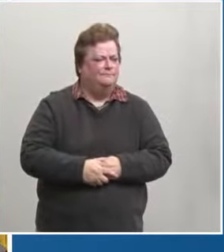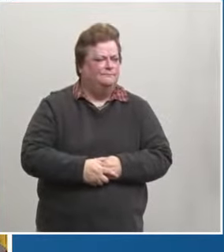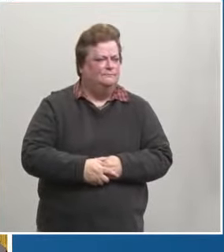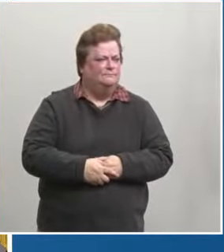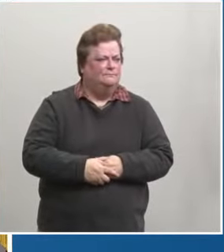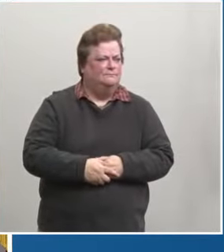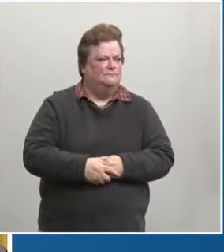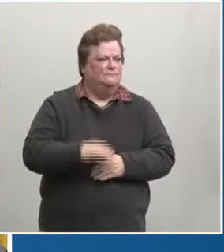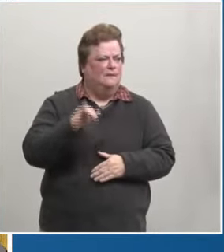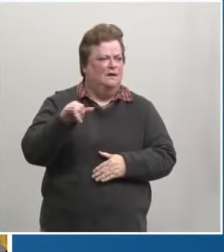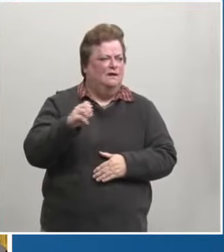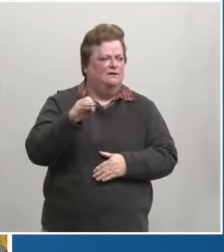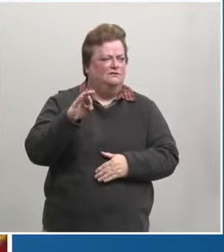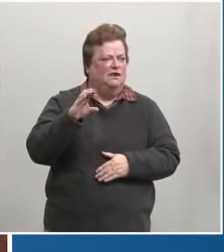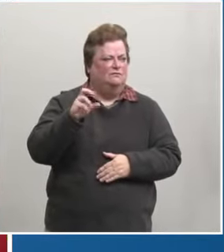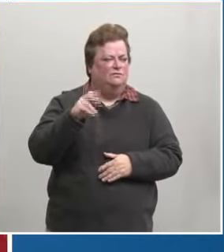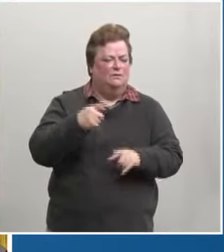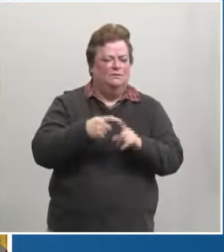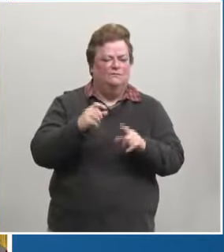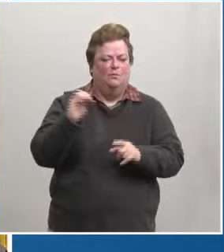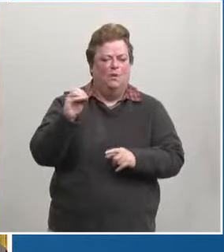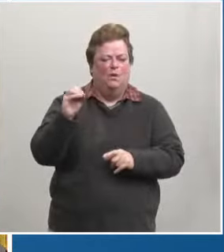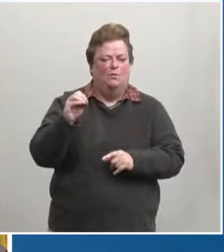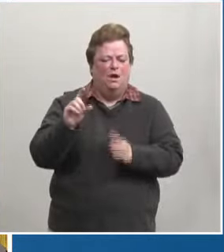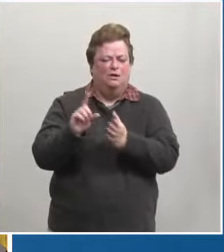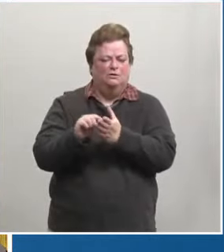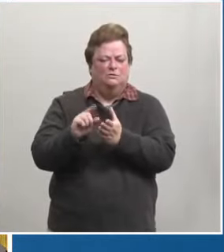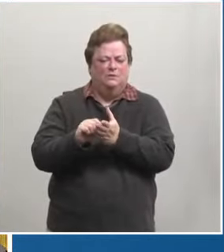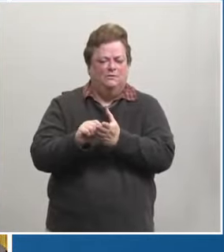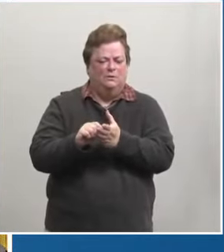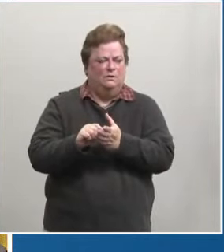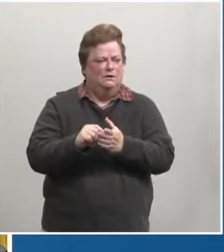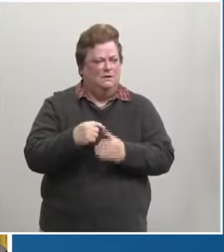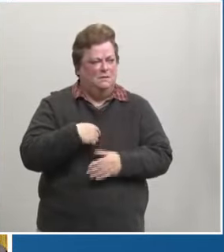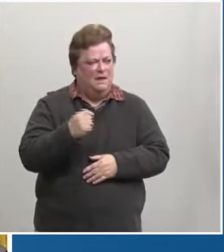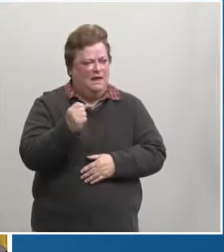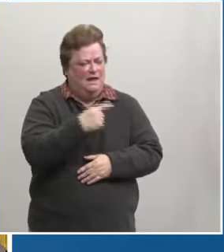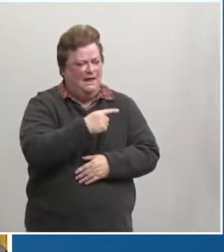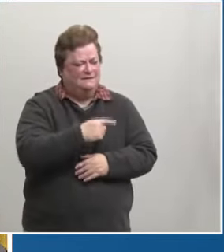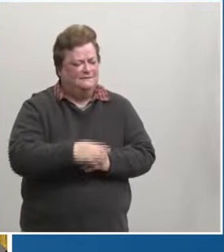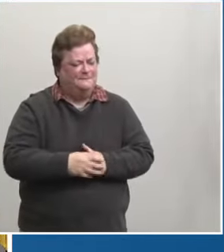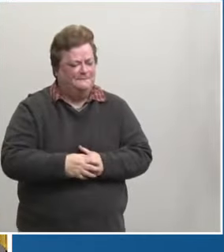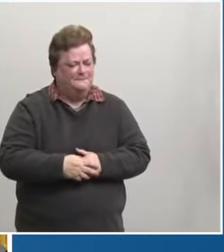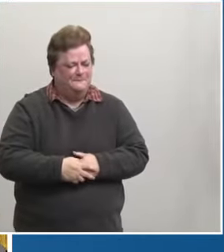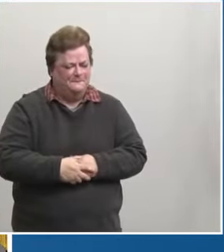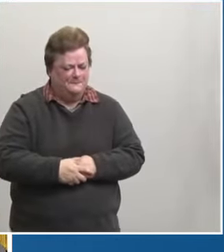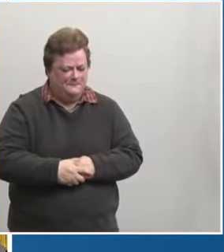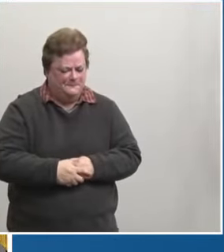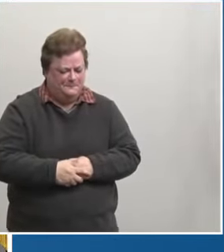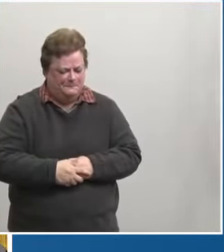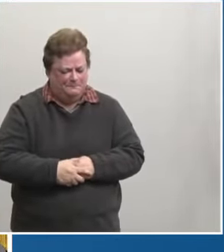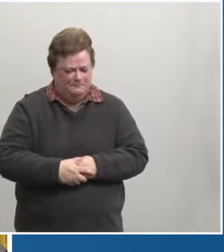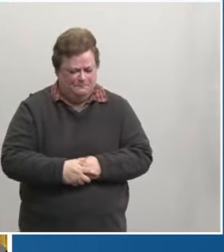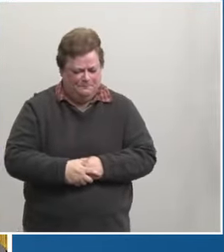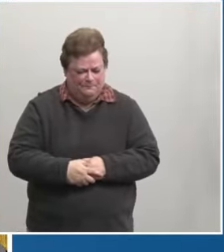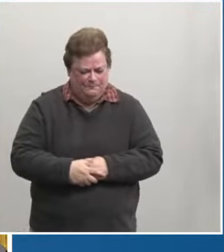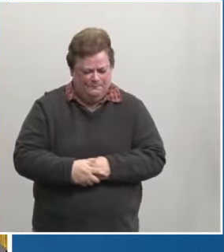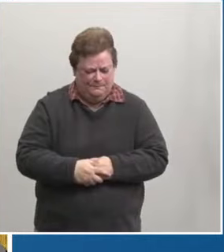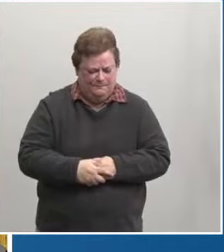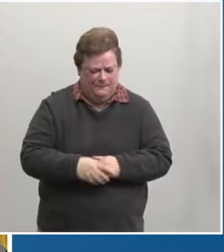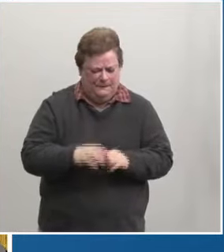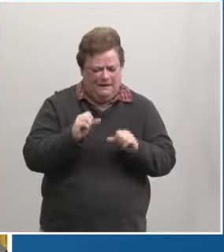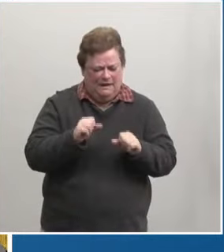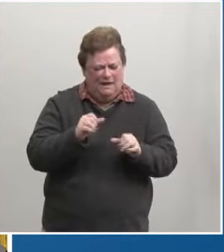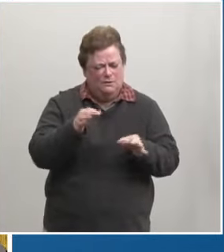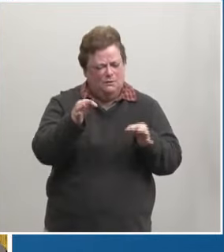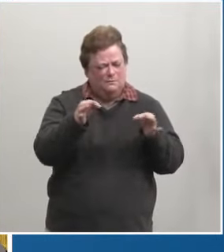Hi, Director. This is Jeff Robb from the World Herald. Can I ask a question while you're still there? Sure. Can you preview a little bit